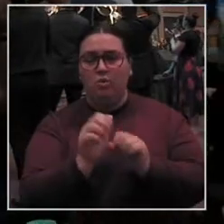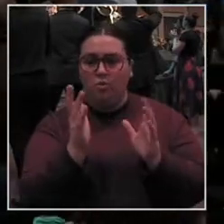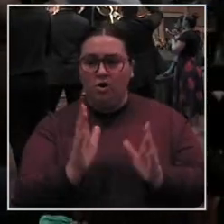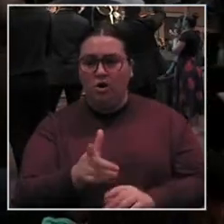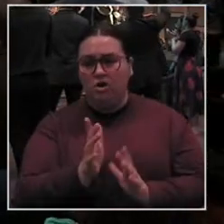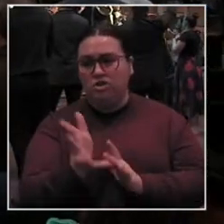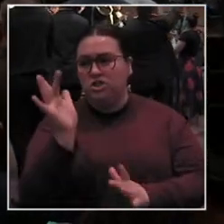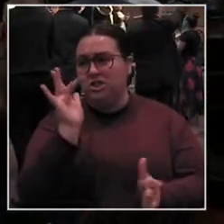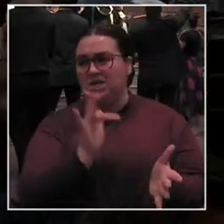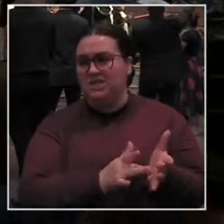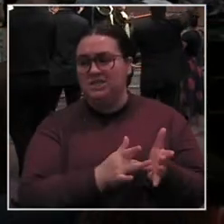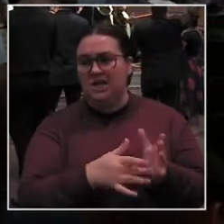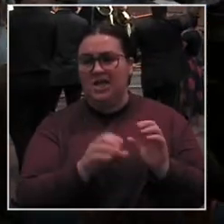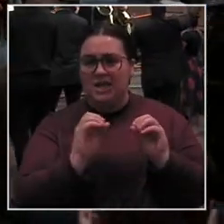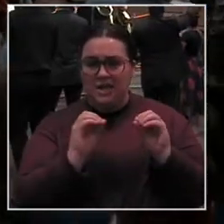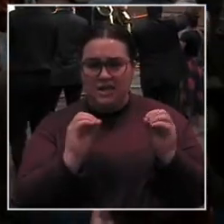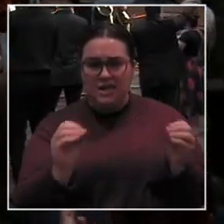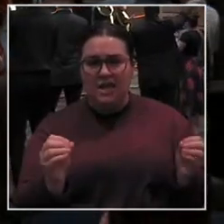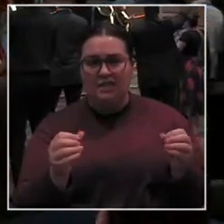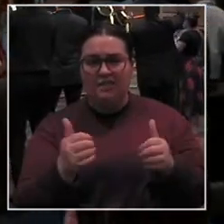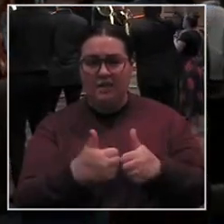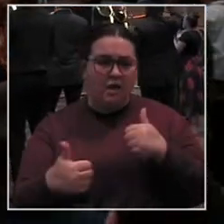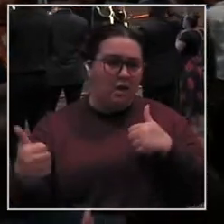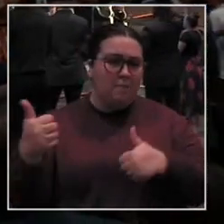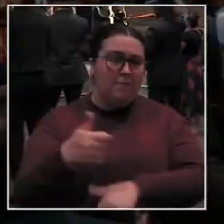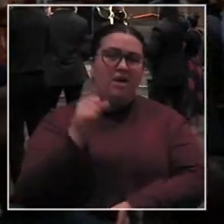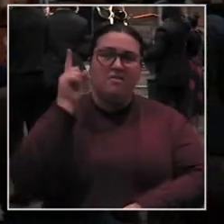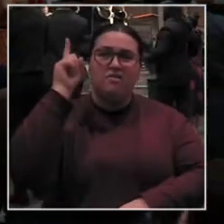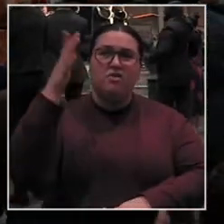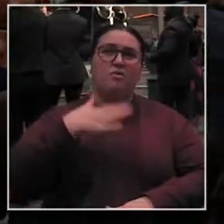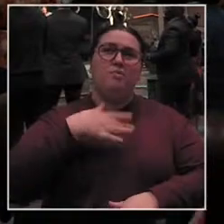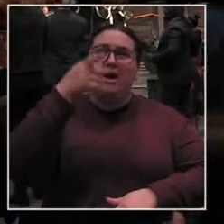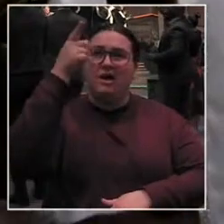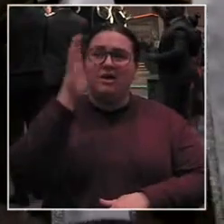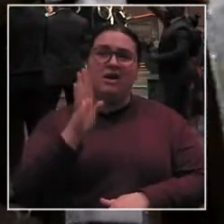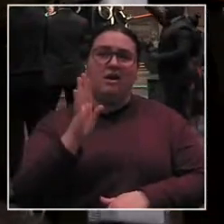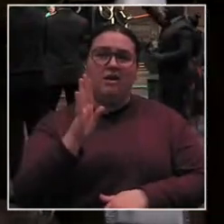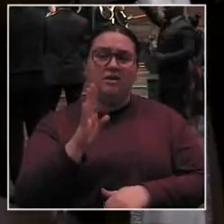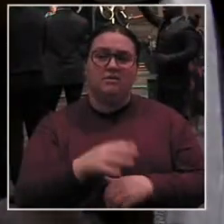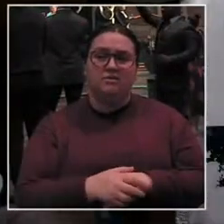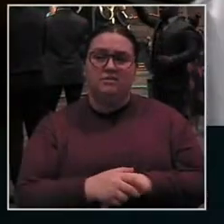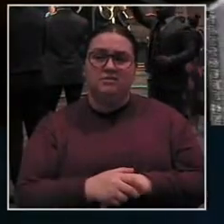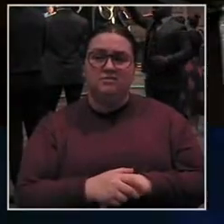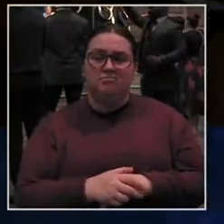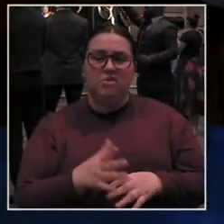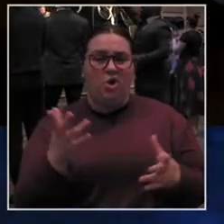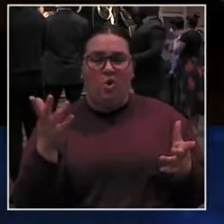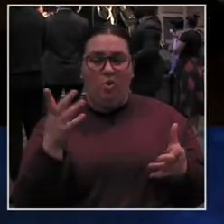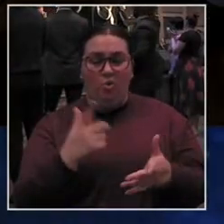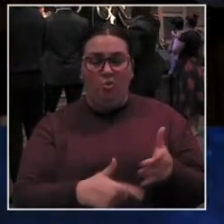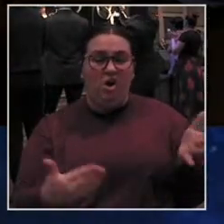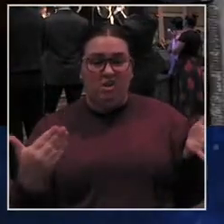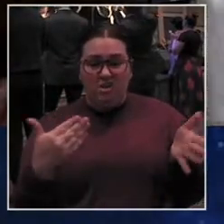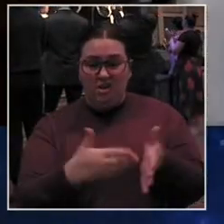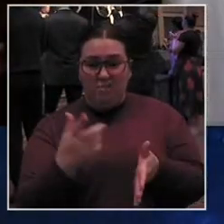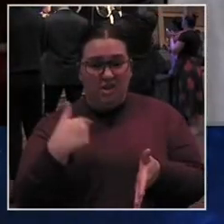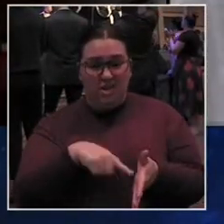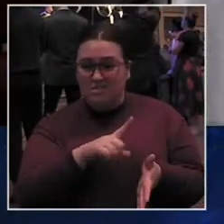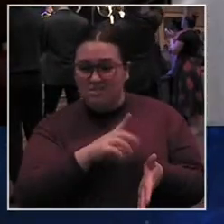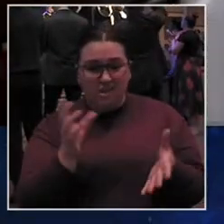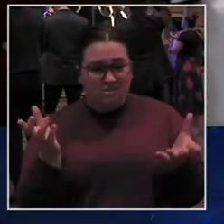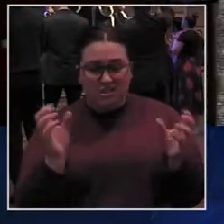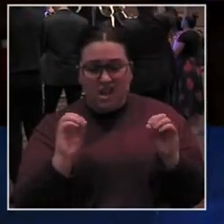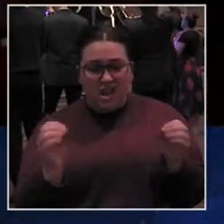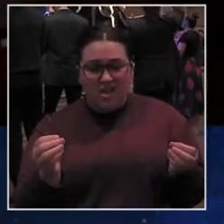Jesus, there is no one higher than my God. What could stand against us? There is